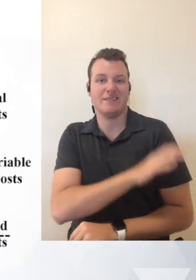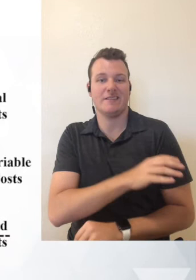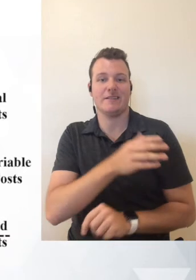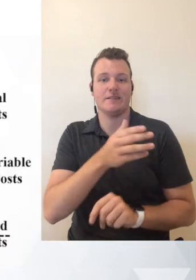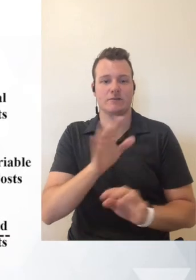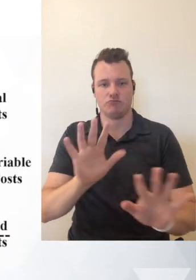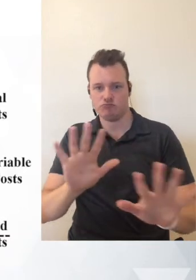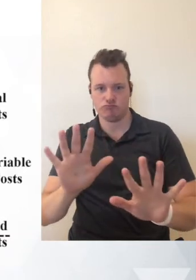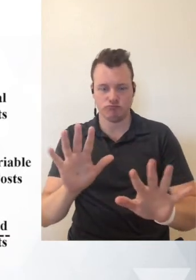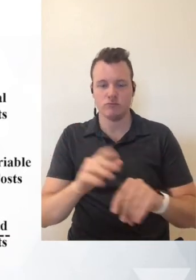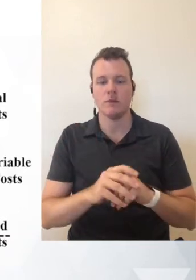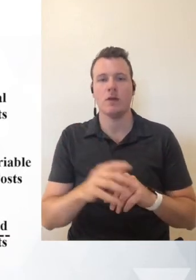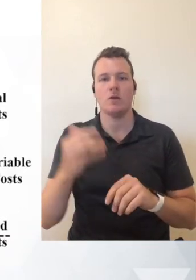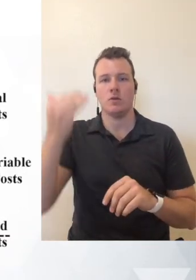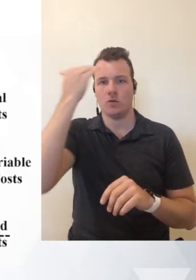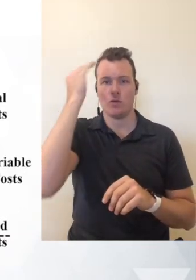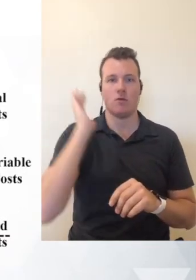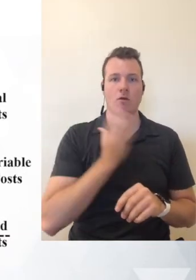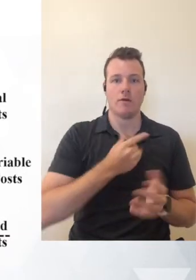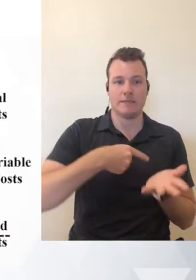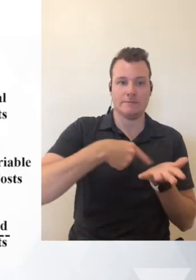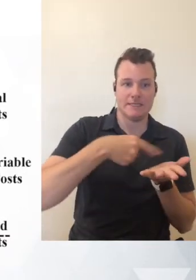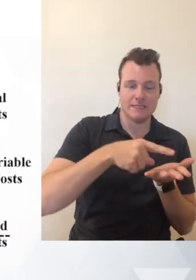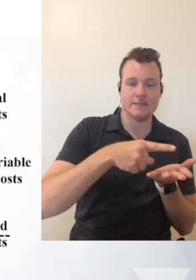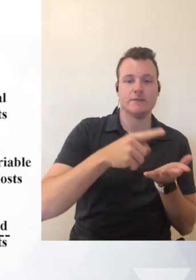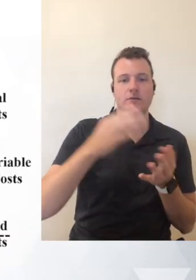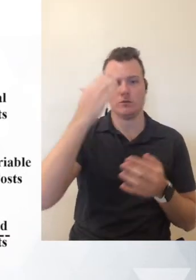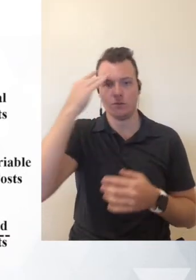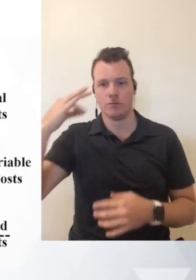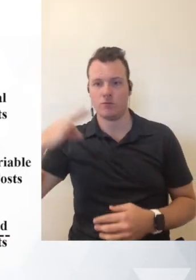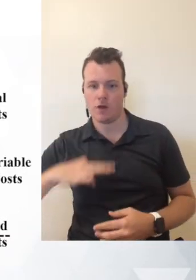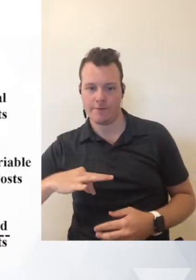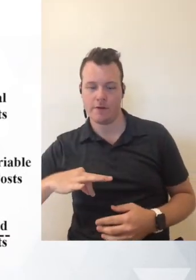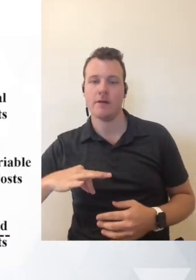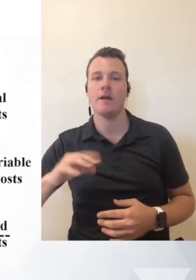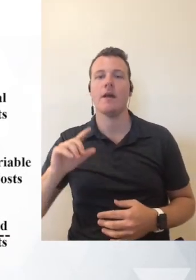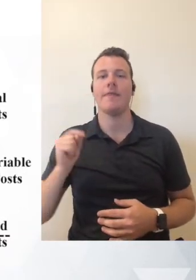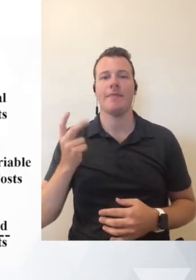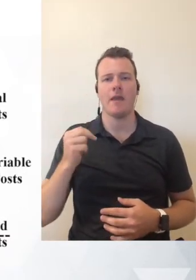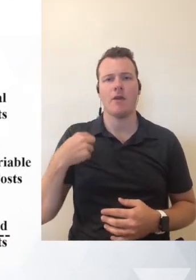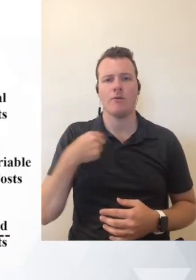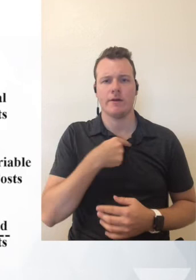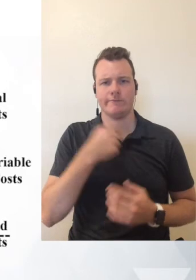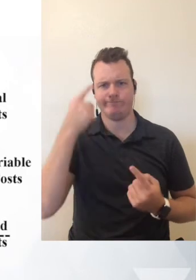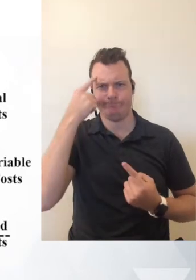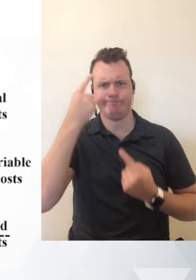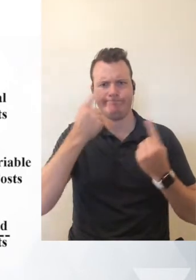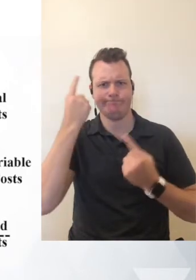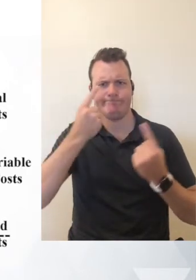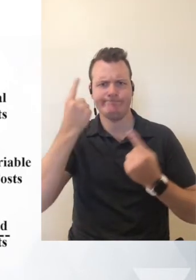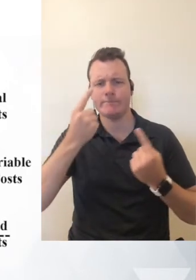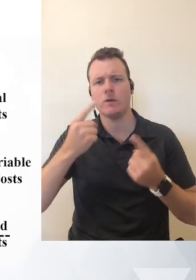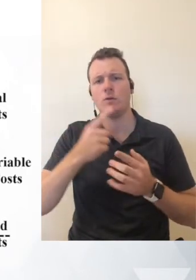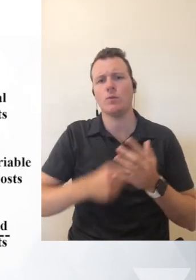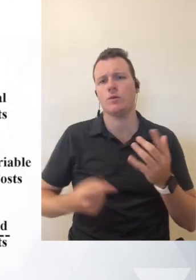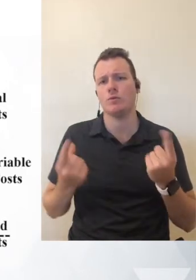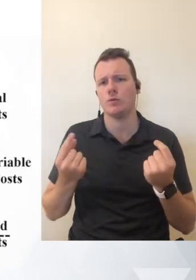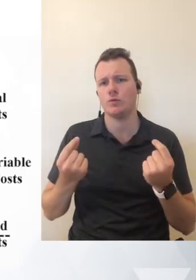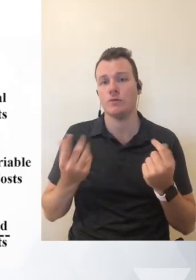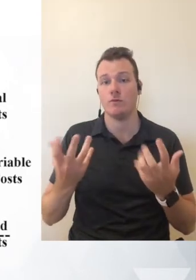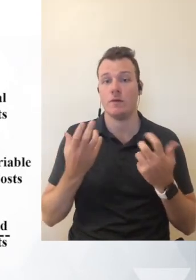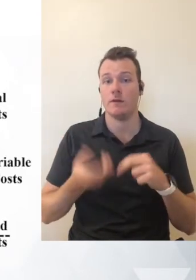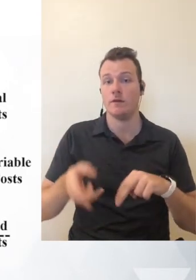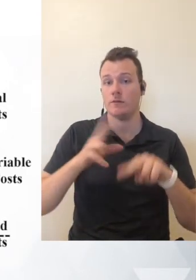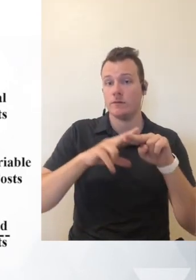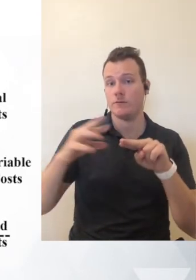are with the clinic. We know what our expenses are. We know where our profit is. And then we can start to think about what we want